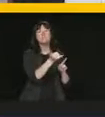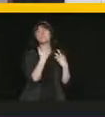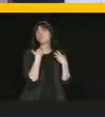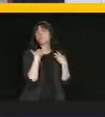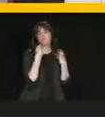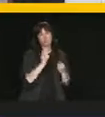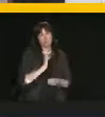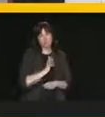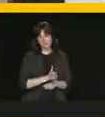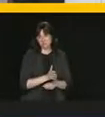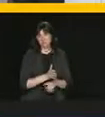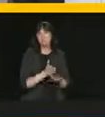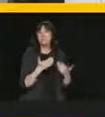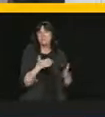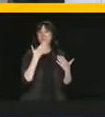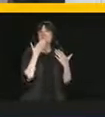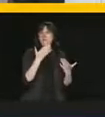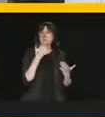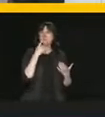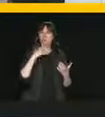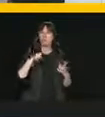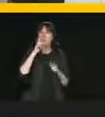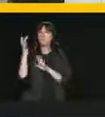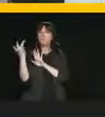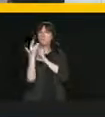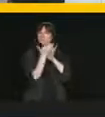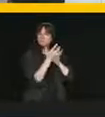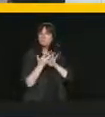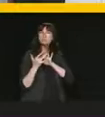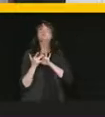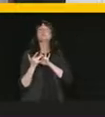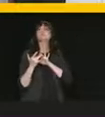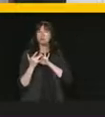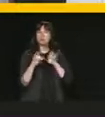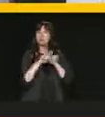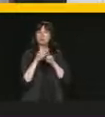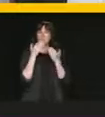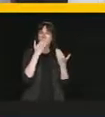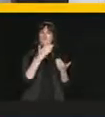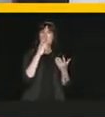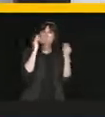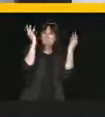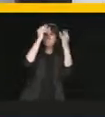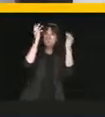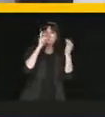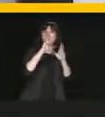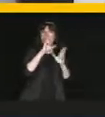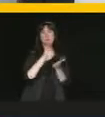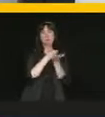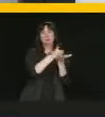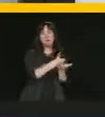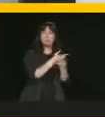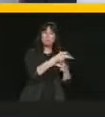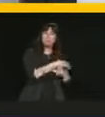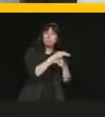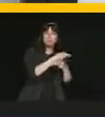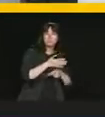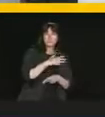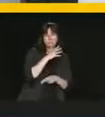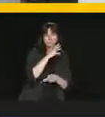fine. I'm thankful to everyone who's reached out and want to also thank the first responders who were there doing an extraordinary job.